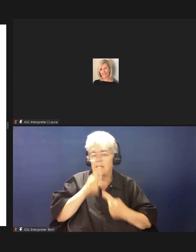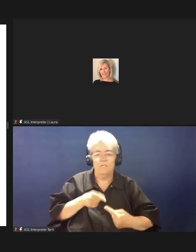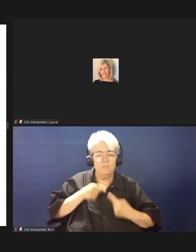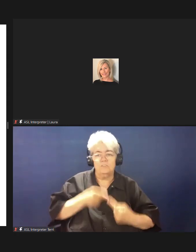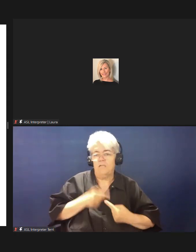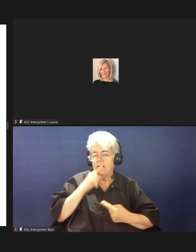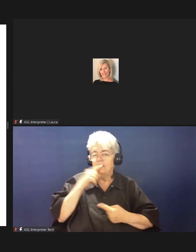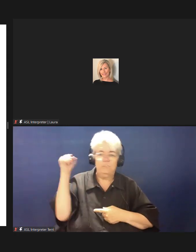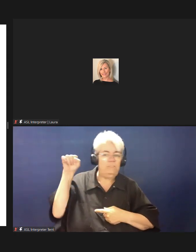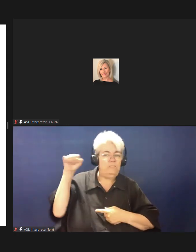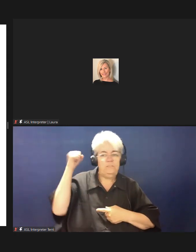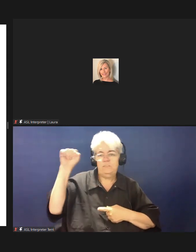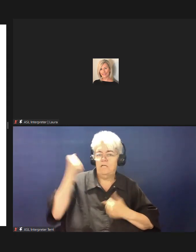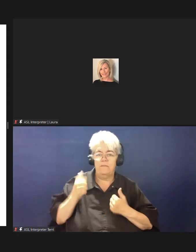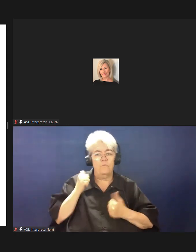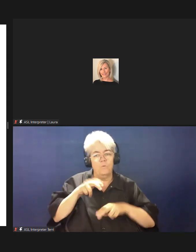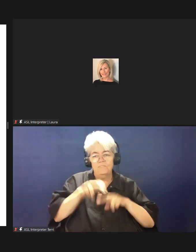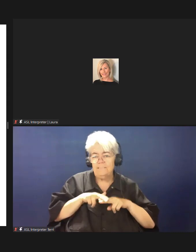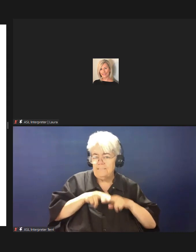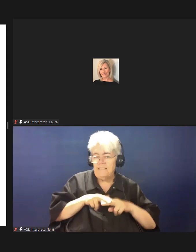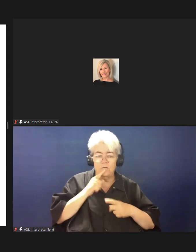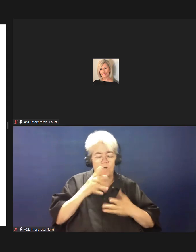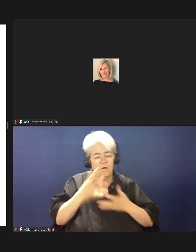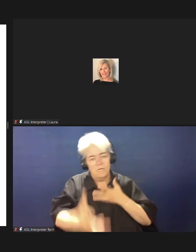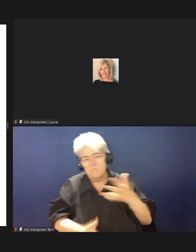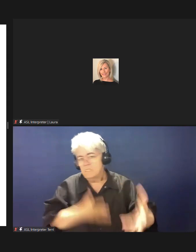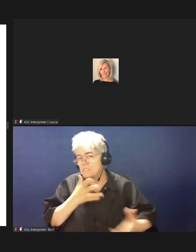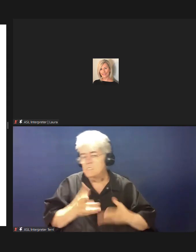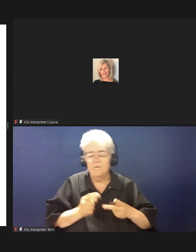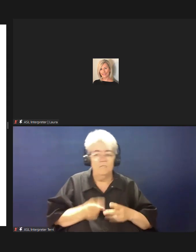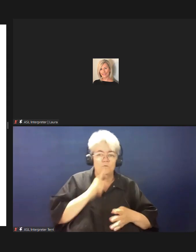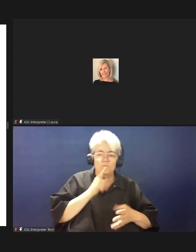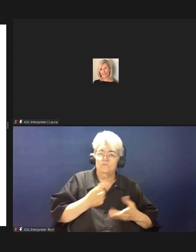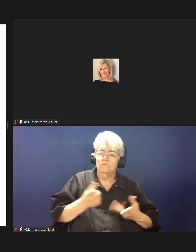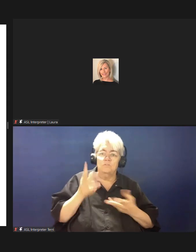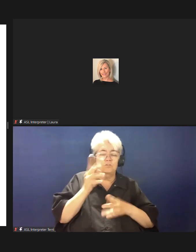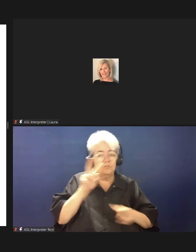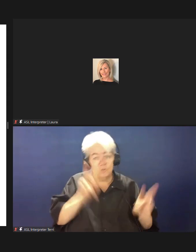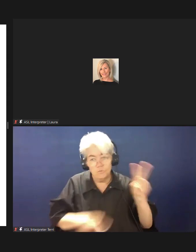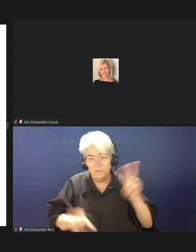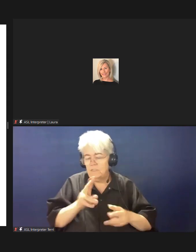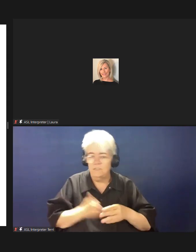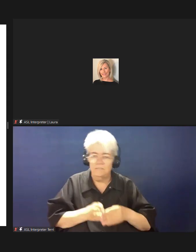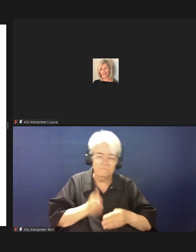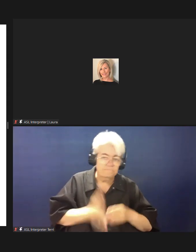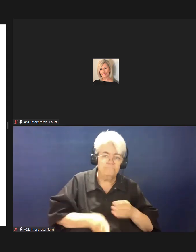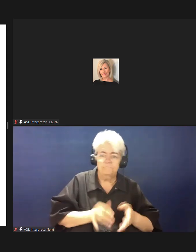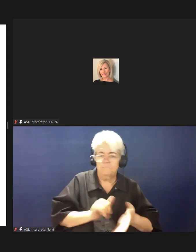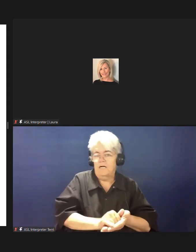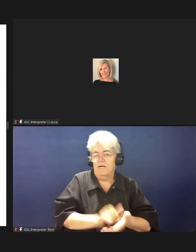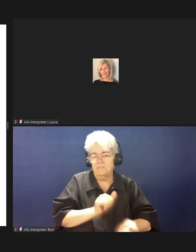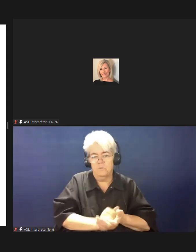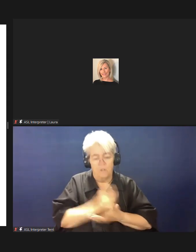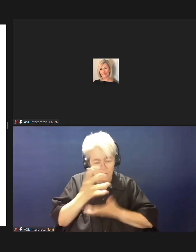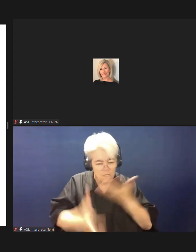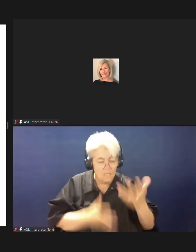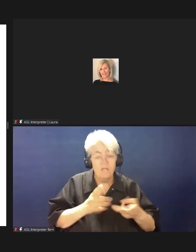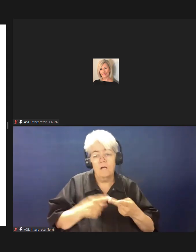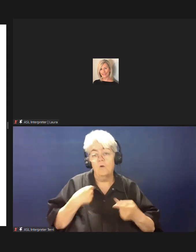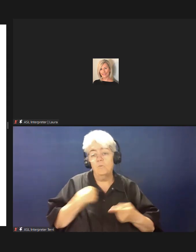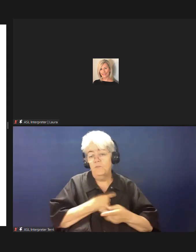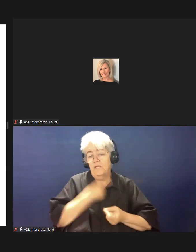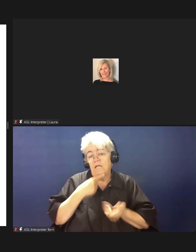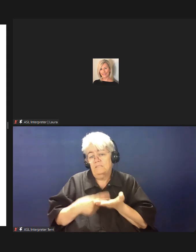to keep still, or for whom you just can't seem to complete a screening. So we'll go over some strategies,